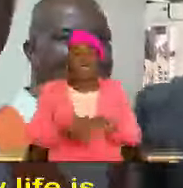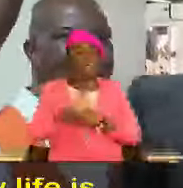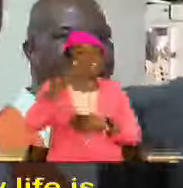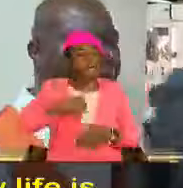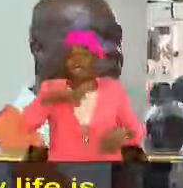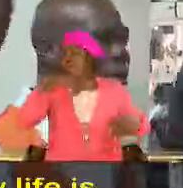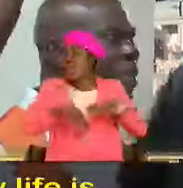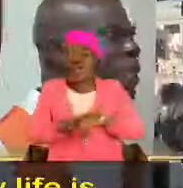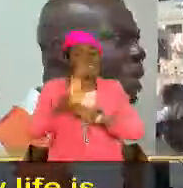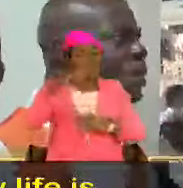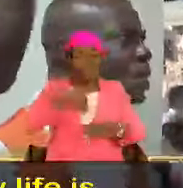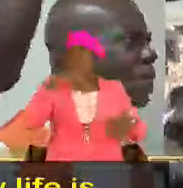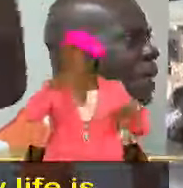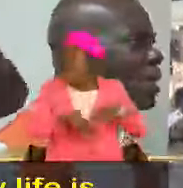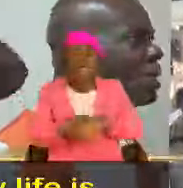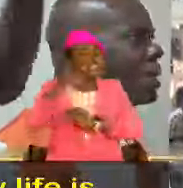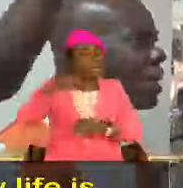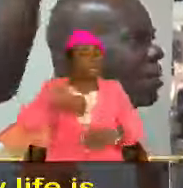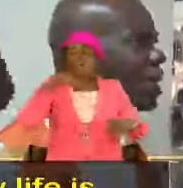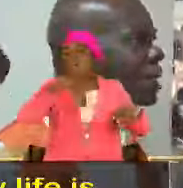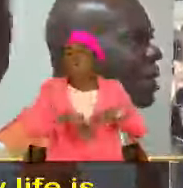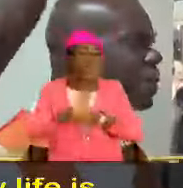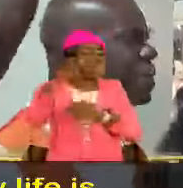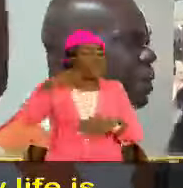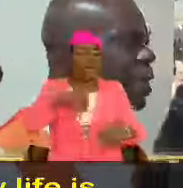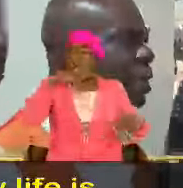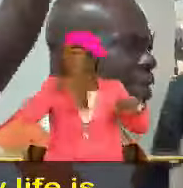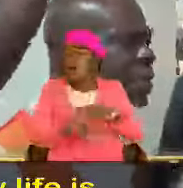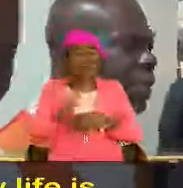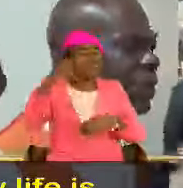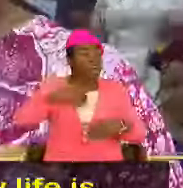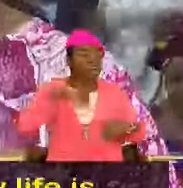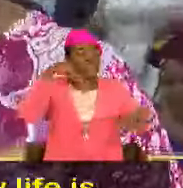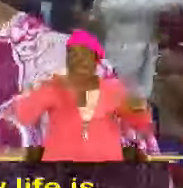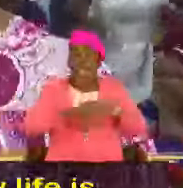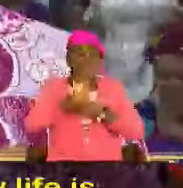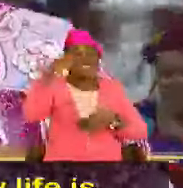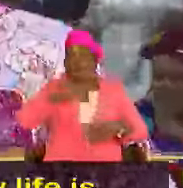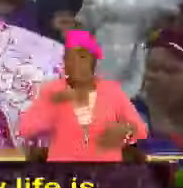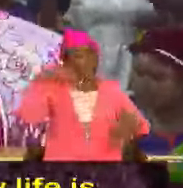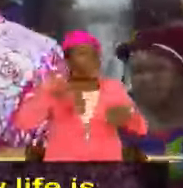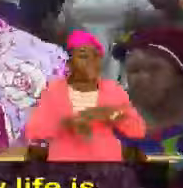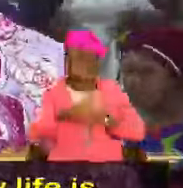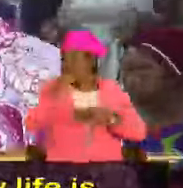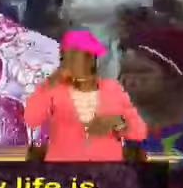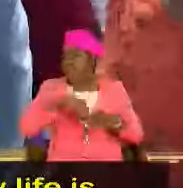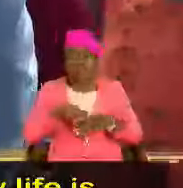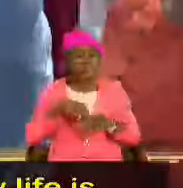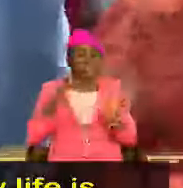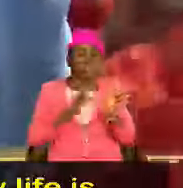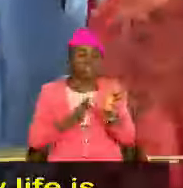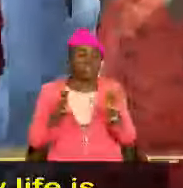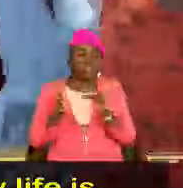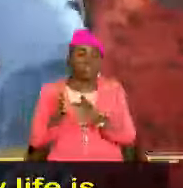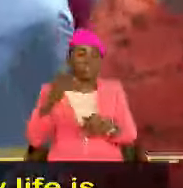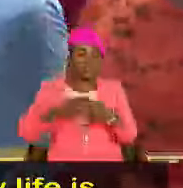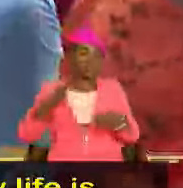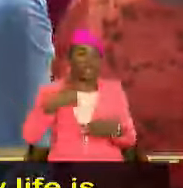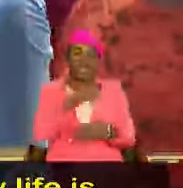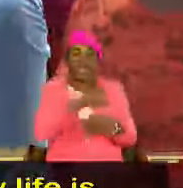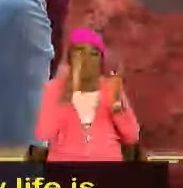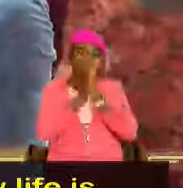enter enter enter enter enter enter in Jesus name